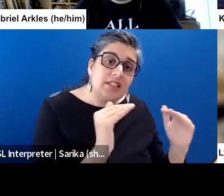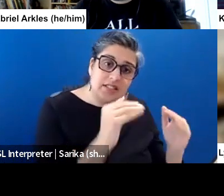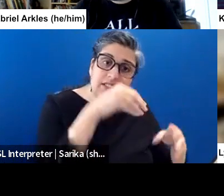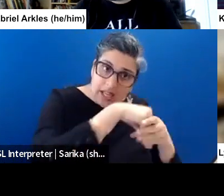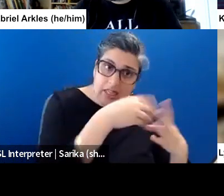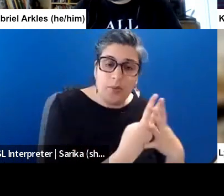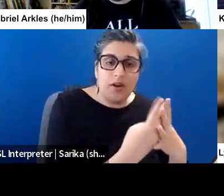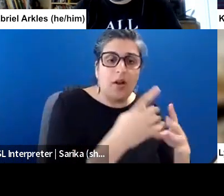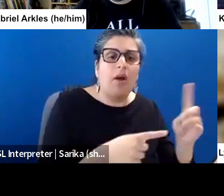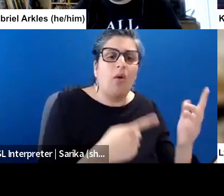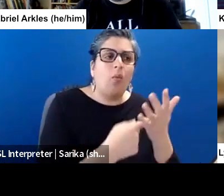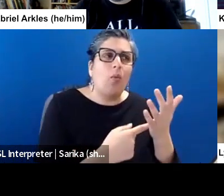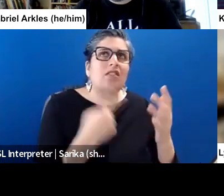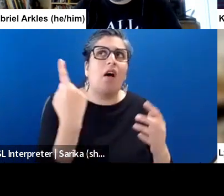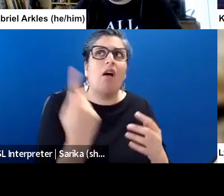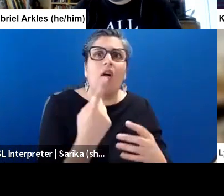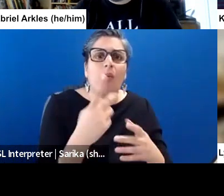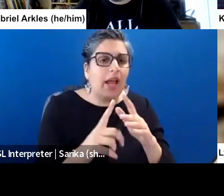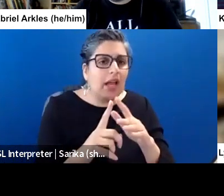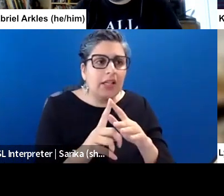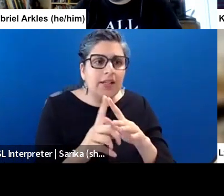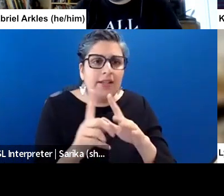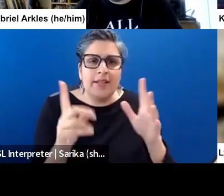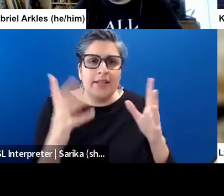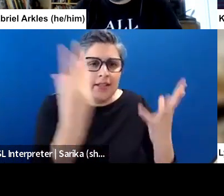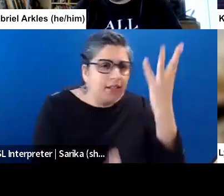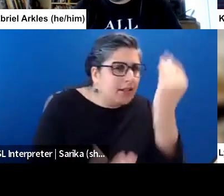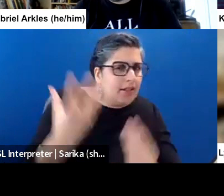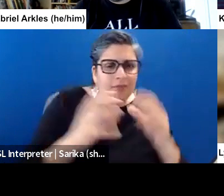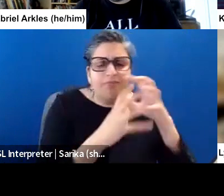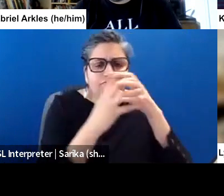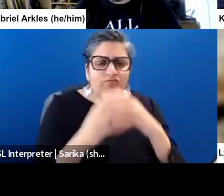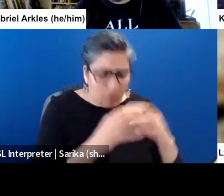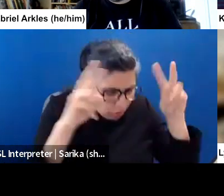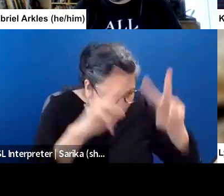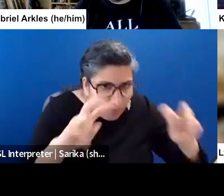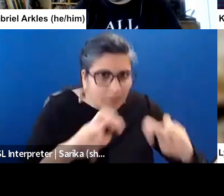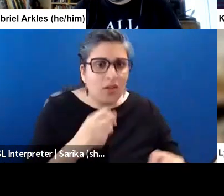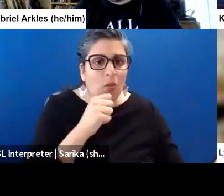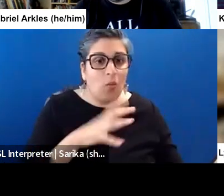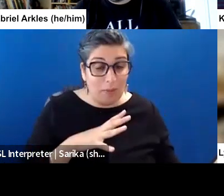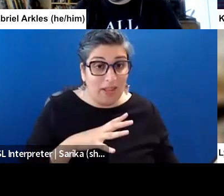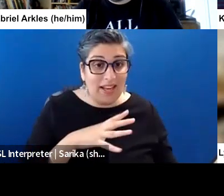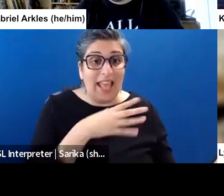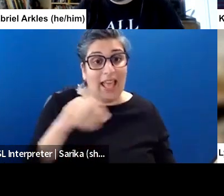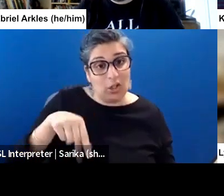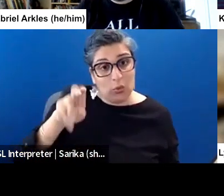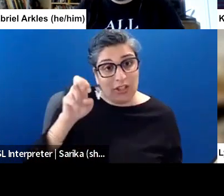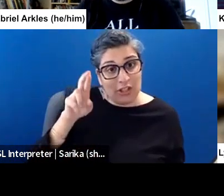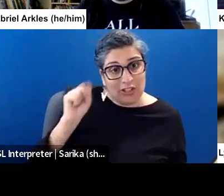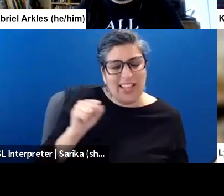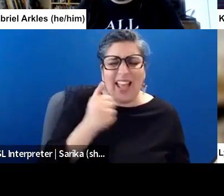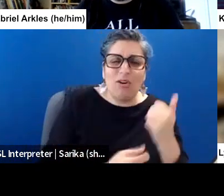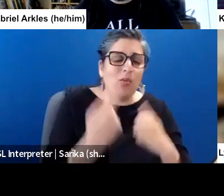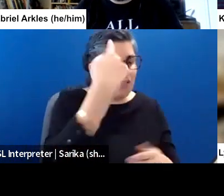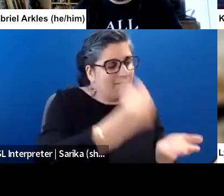the thing that's always missing from all of these reports, looking at these intersectionalities and things, is women and queers, right? Everyone wants to talk about